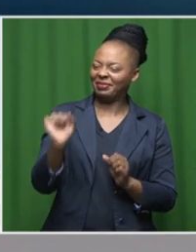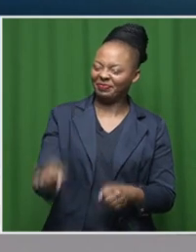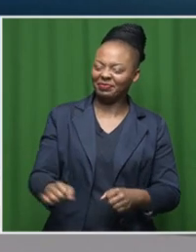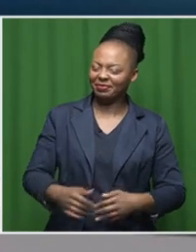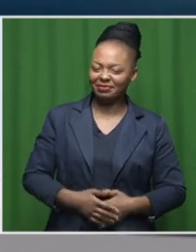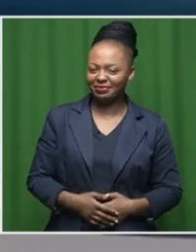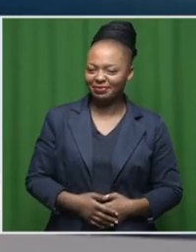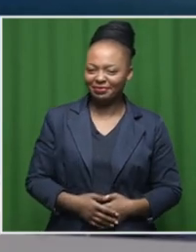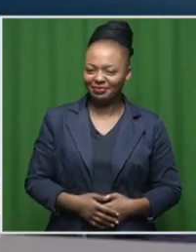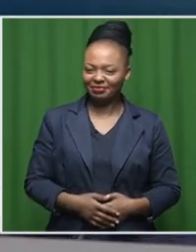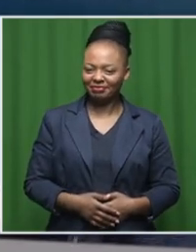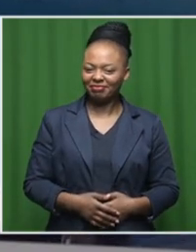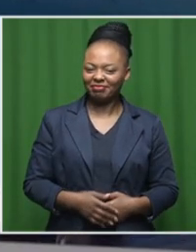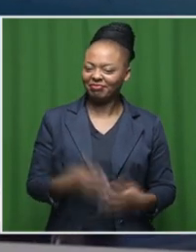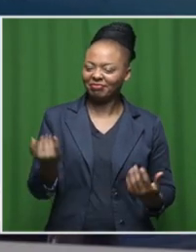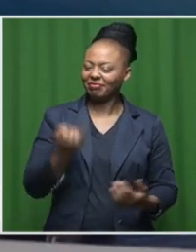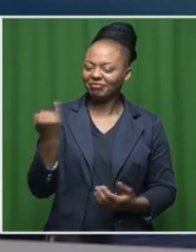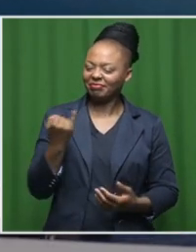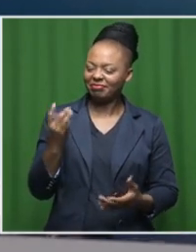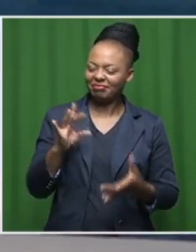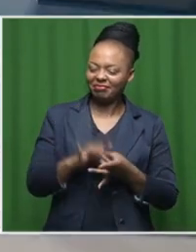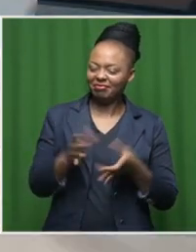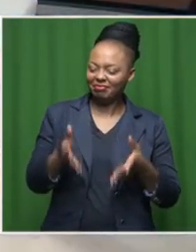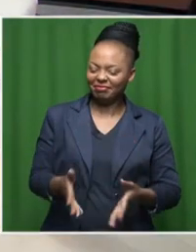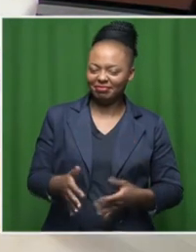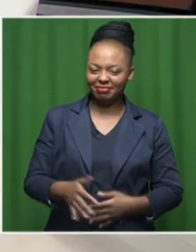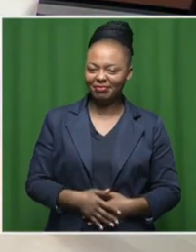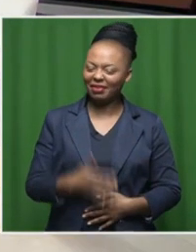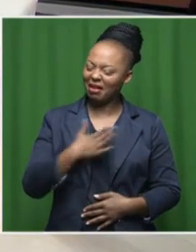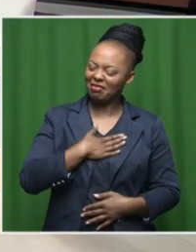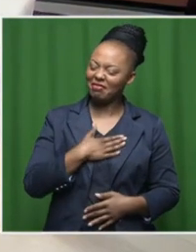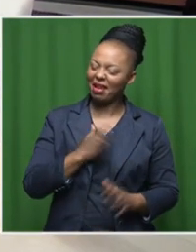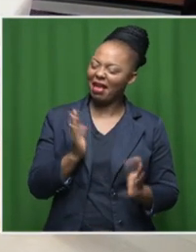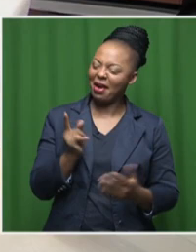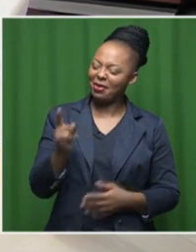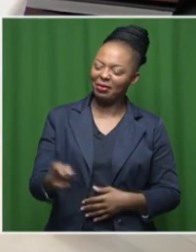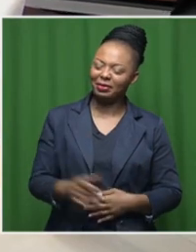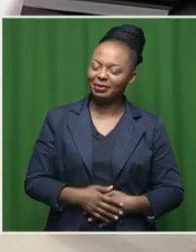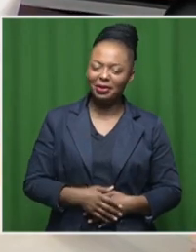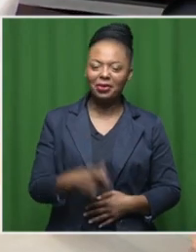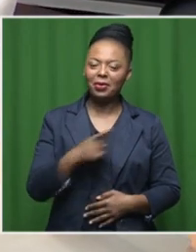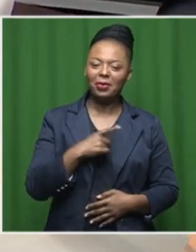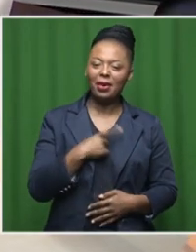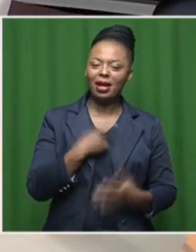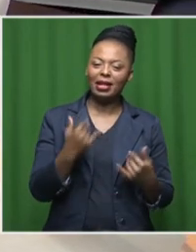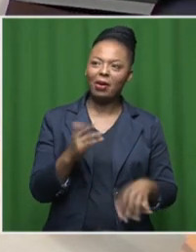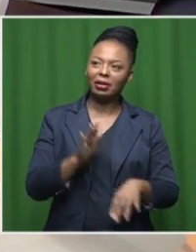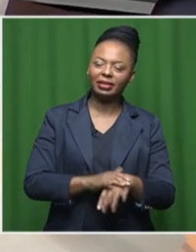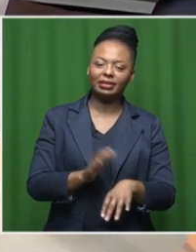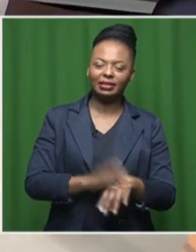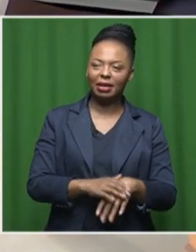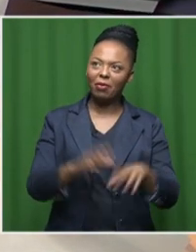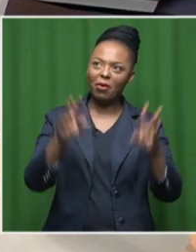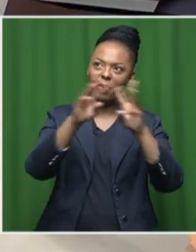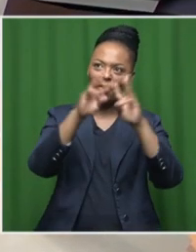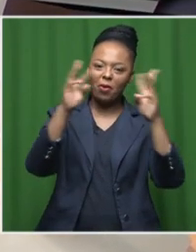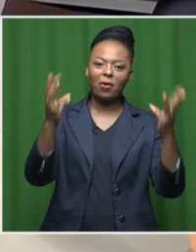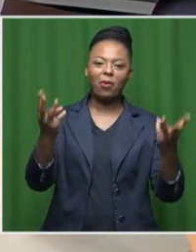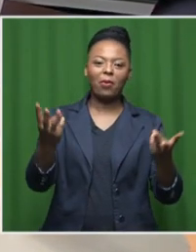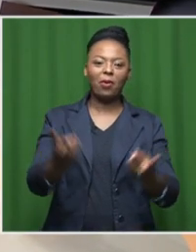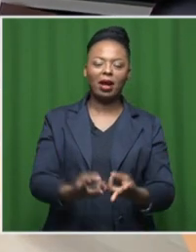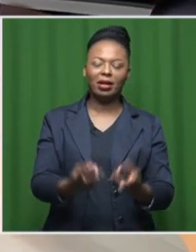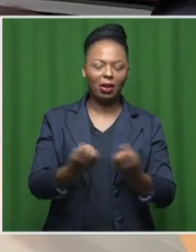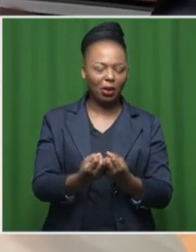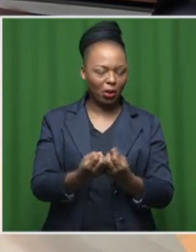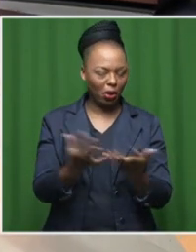It's like coming home. How is it feeling? You know, because, you know, we're at a time when, you know, the world is